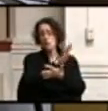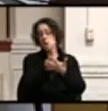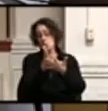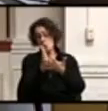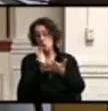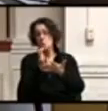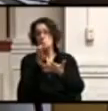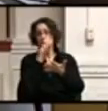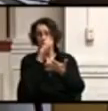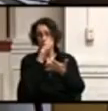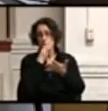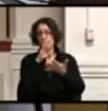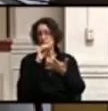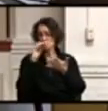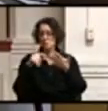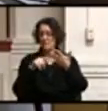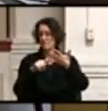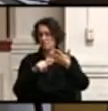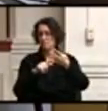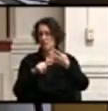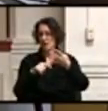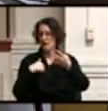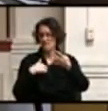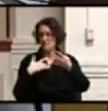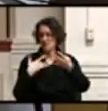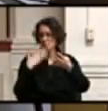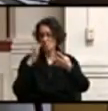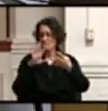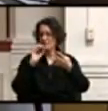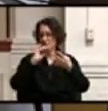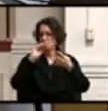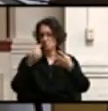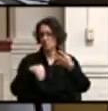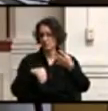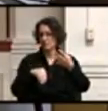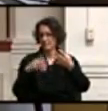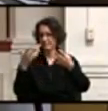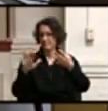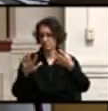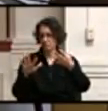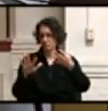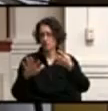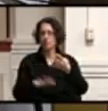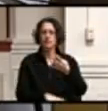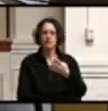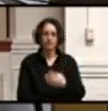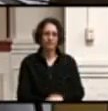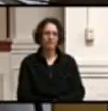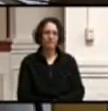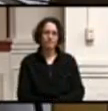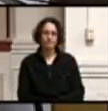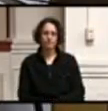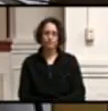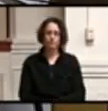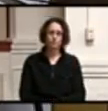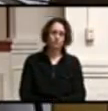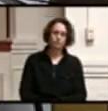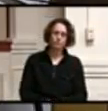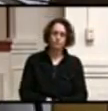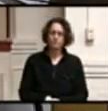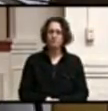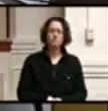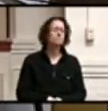catching up by the end of the month. We didn't necessarily, and I mean nothing by this, but we didn't come